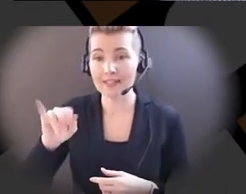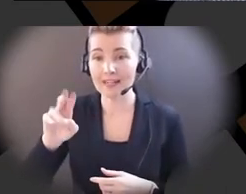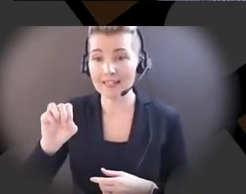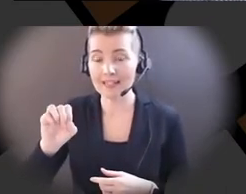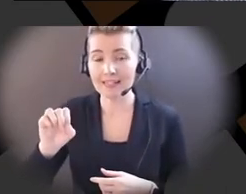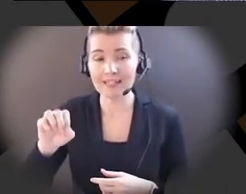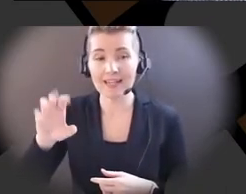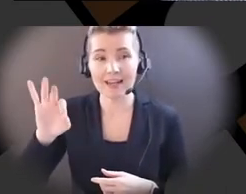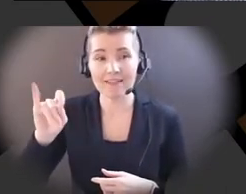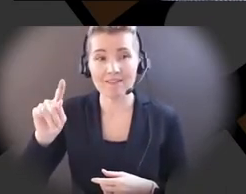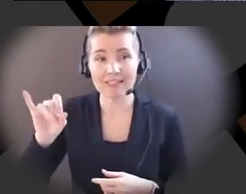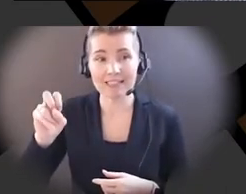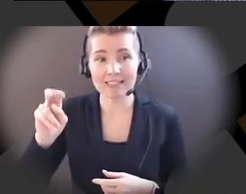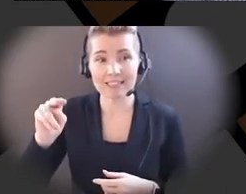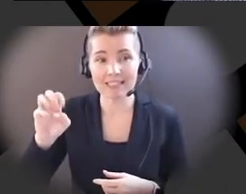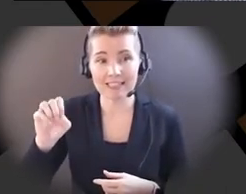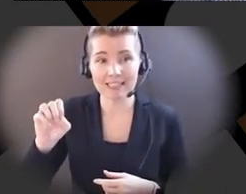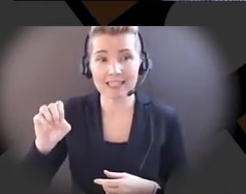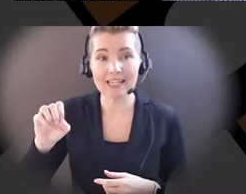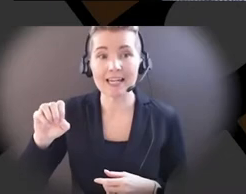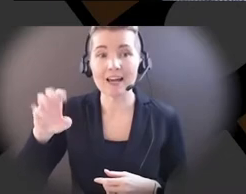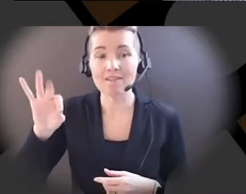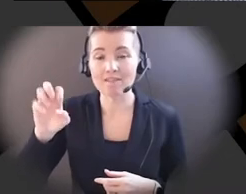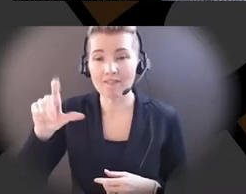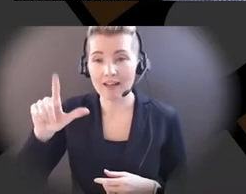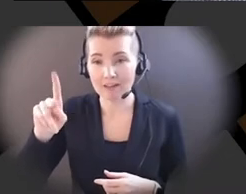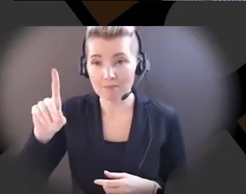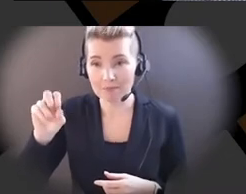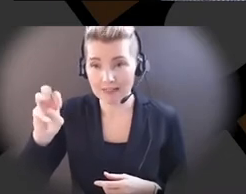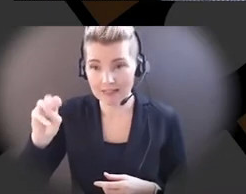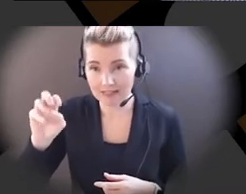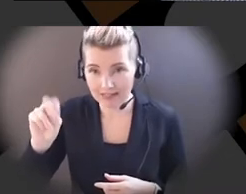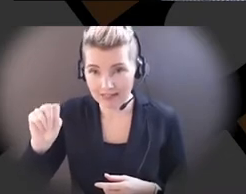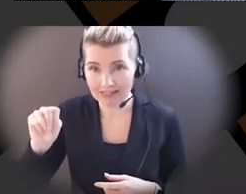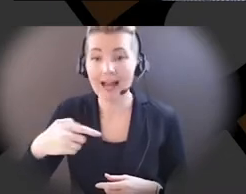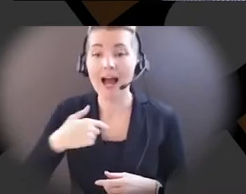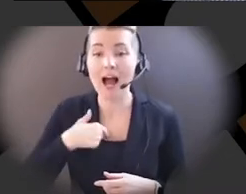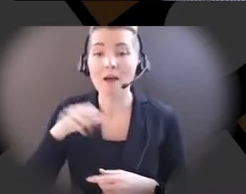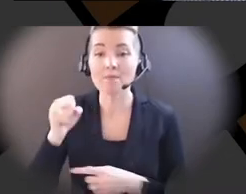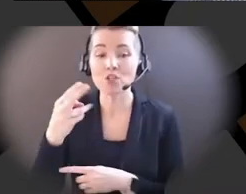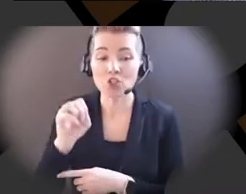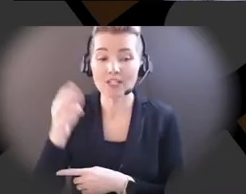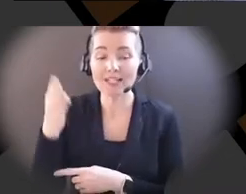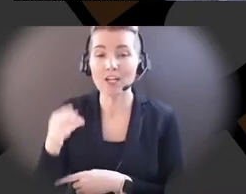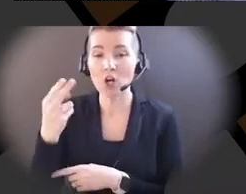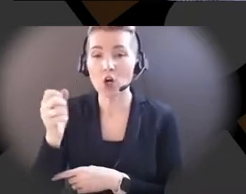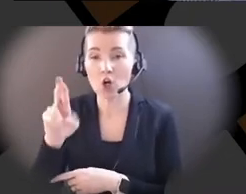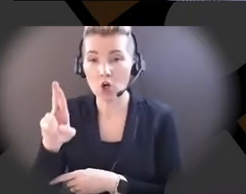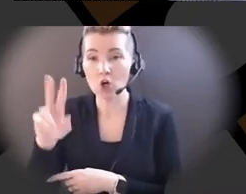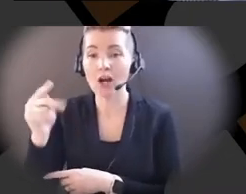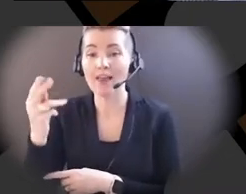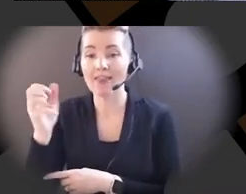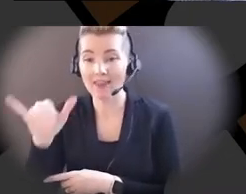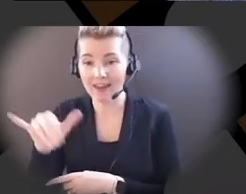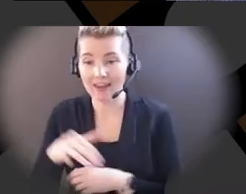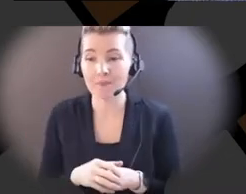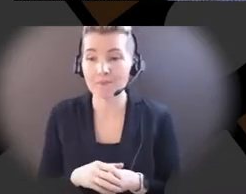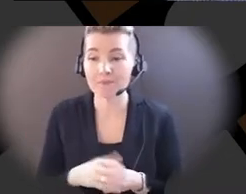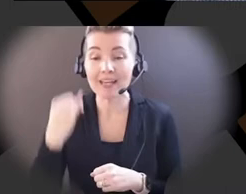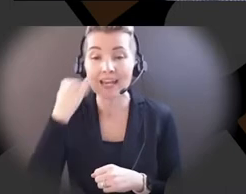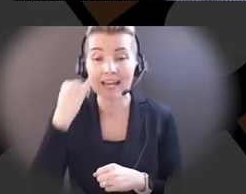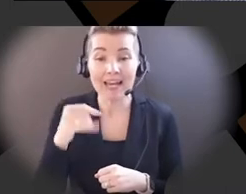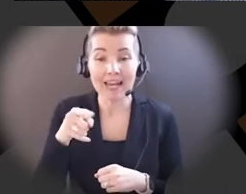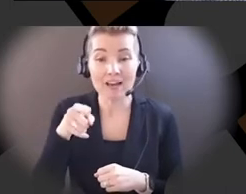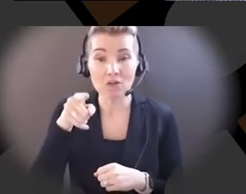Feldman. I'm the Director of Programming at Myzeum. My pronouns are she, her, they. For those of you who are new